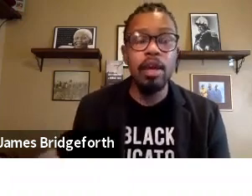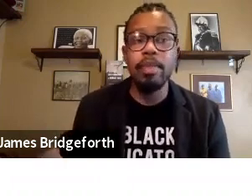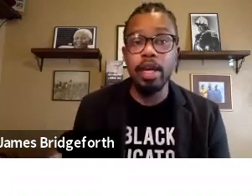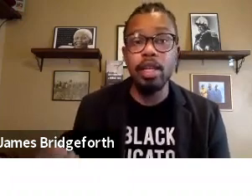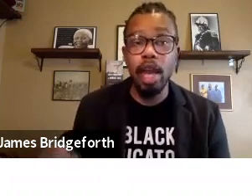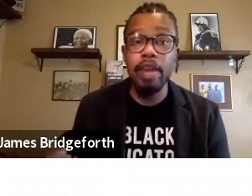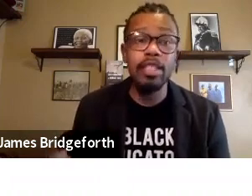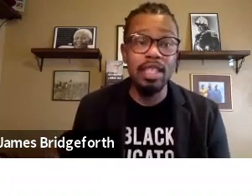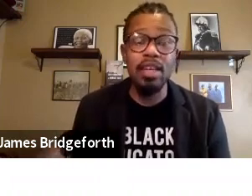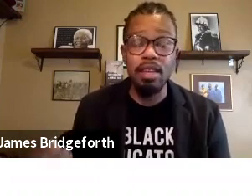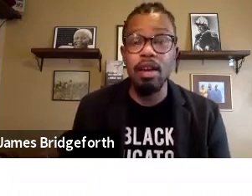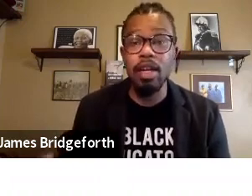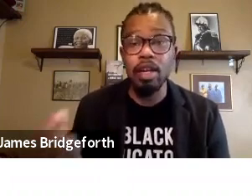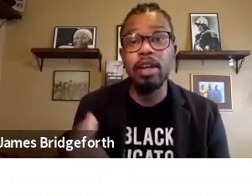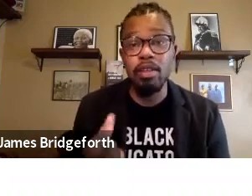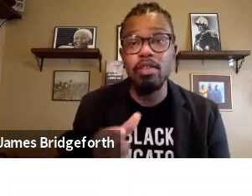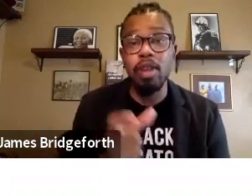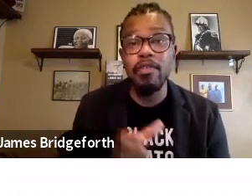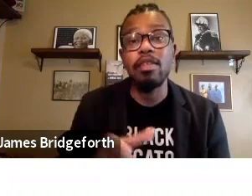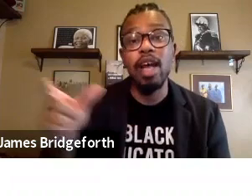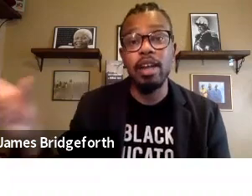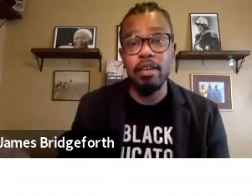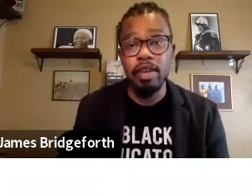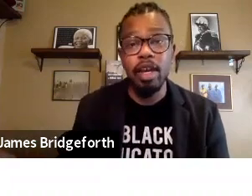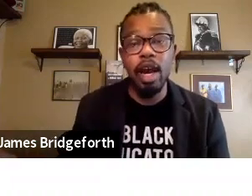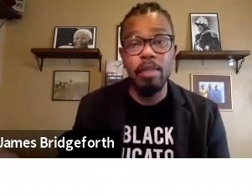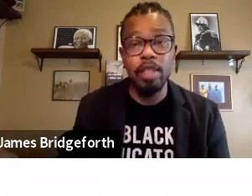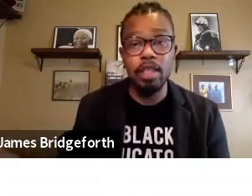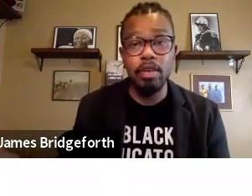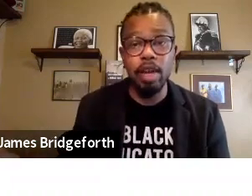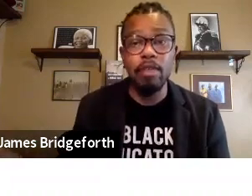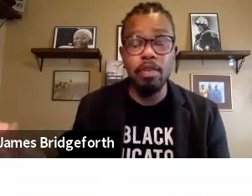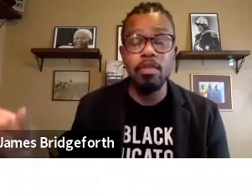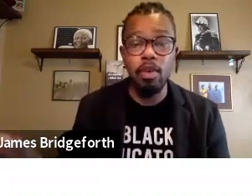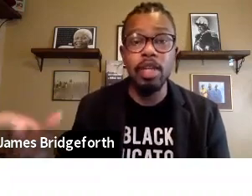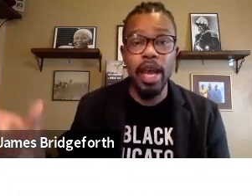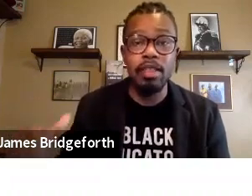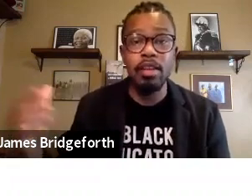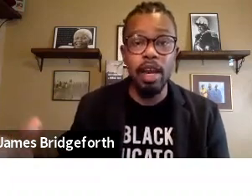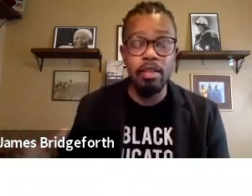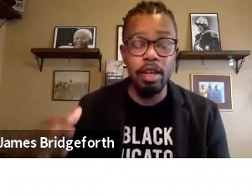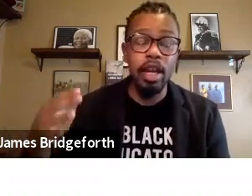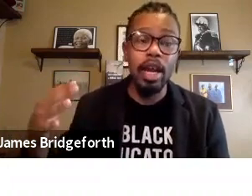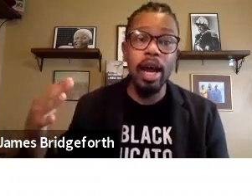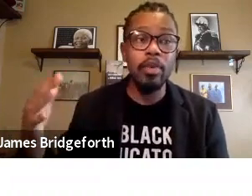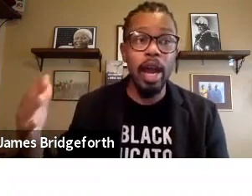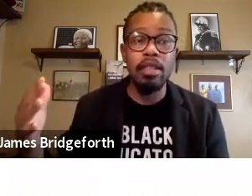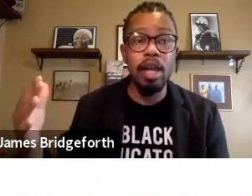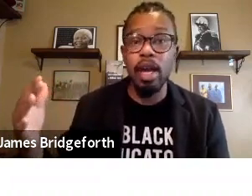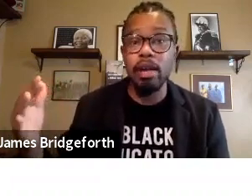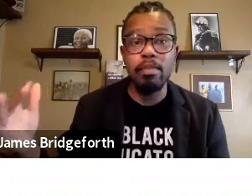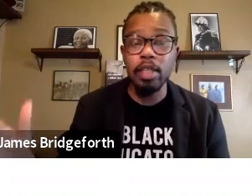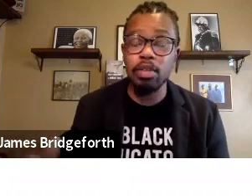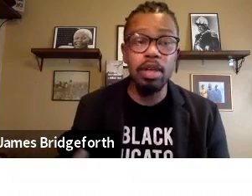this, but life actually does get hard. And there is also life outside of a PhD program. And so it's important as an advisor or